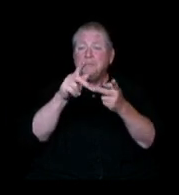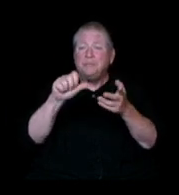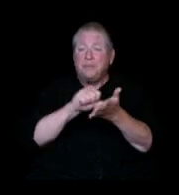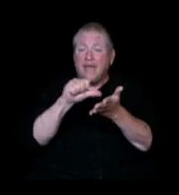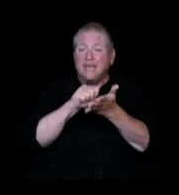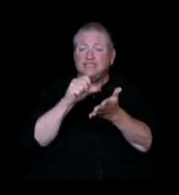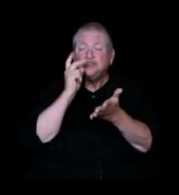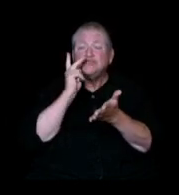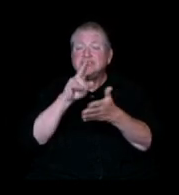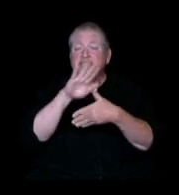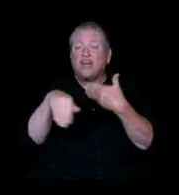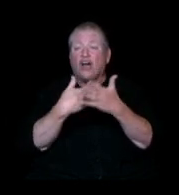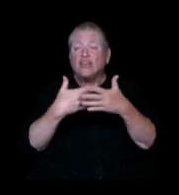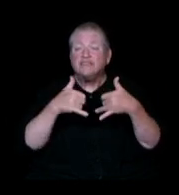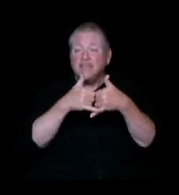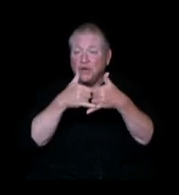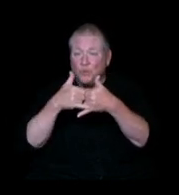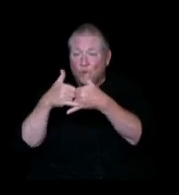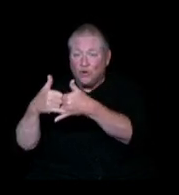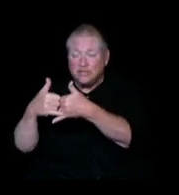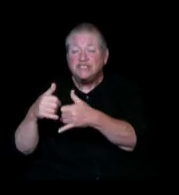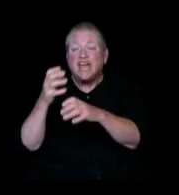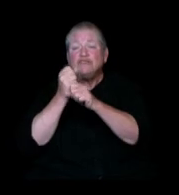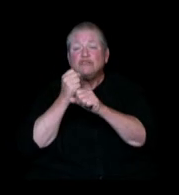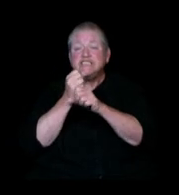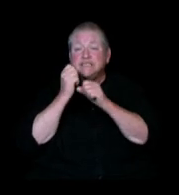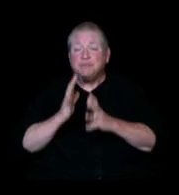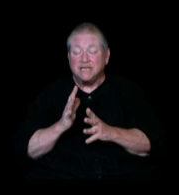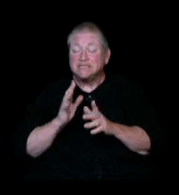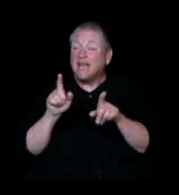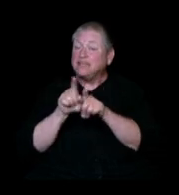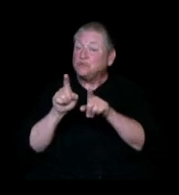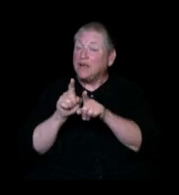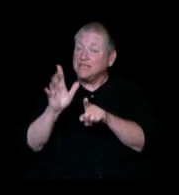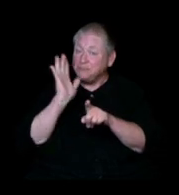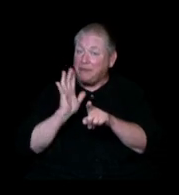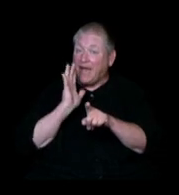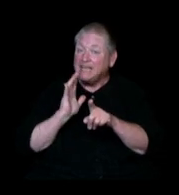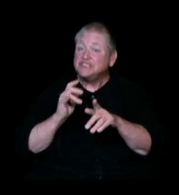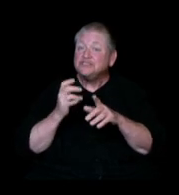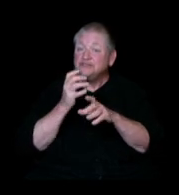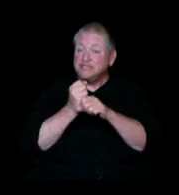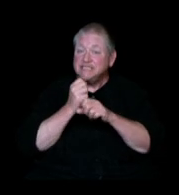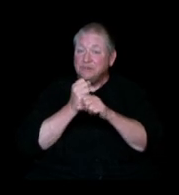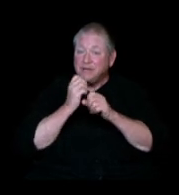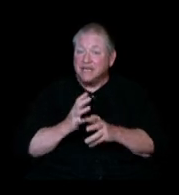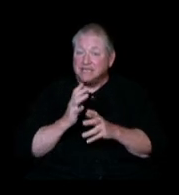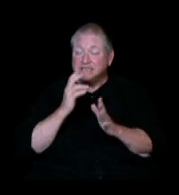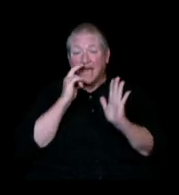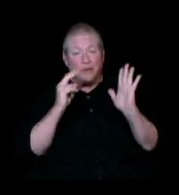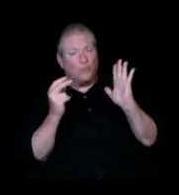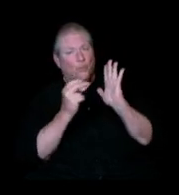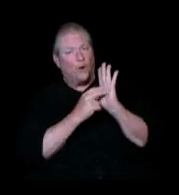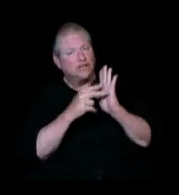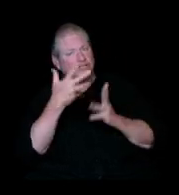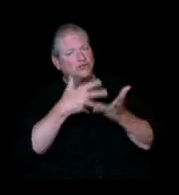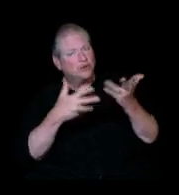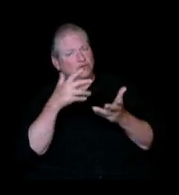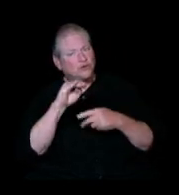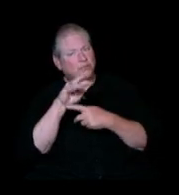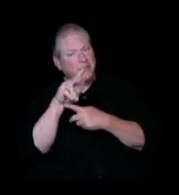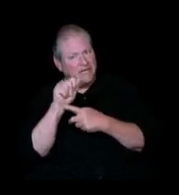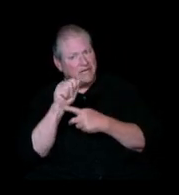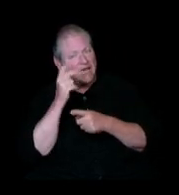and recipients, as well as past recipients. And keep an eye out on Western social media platforms to see